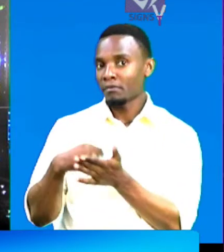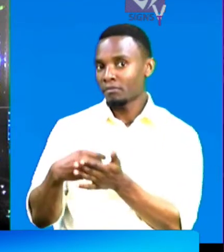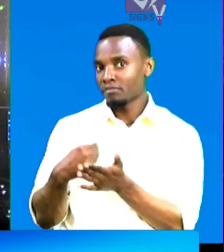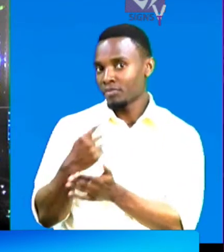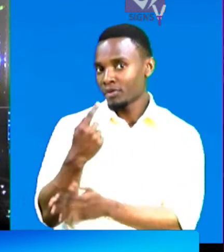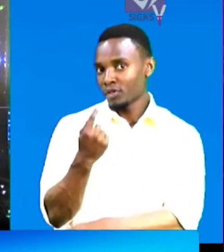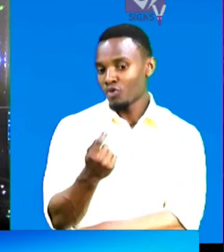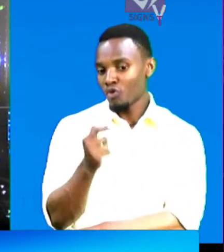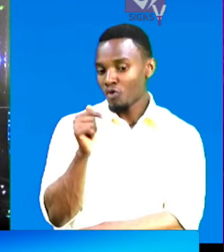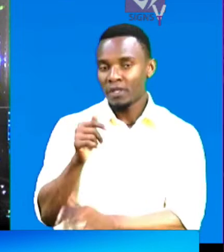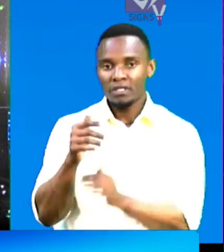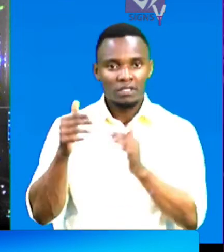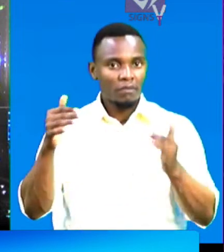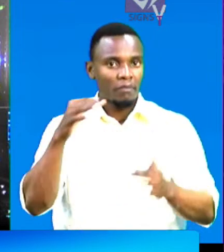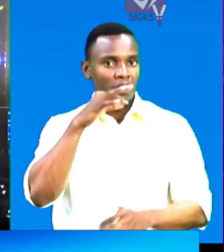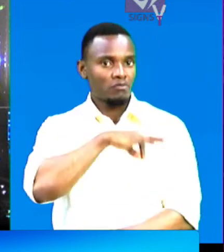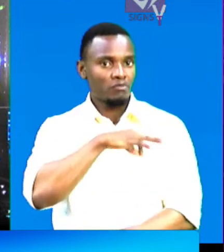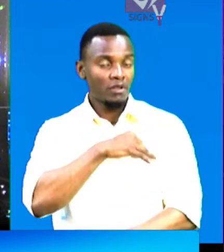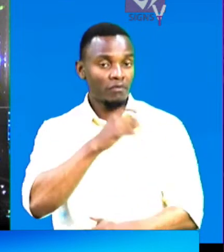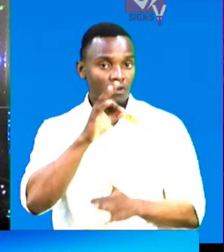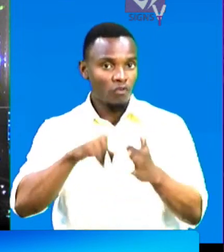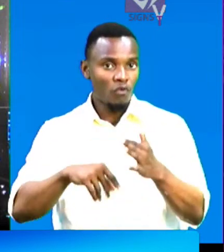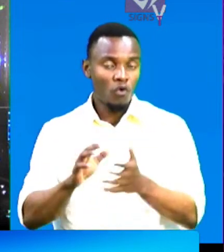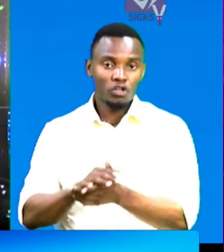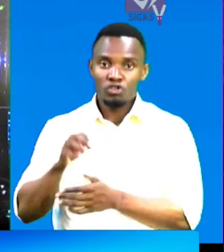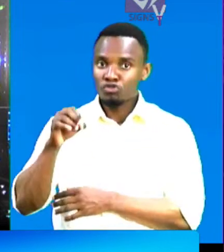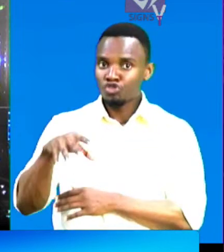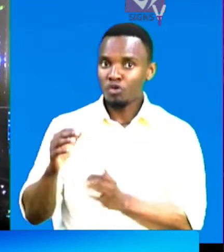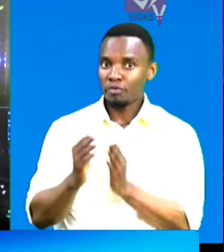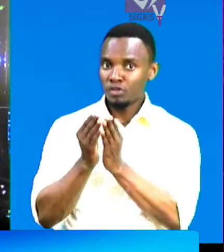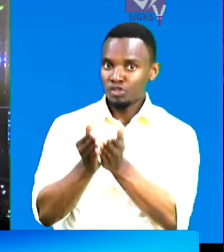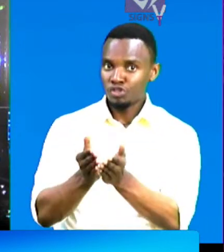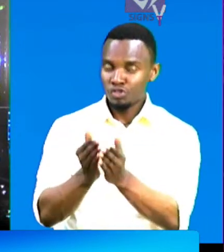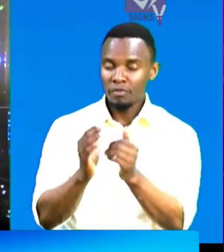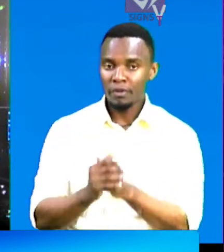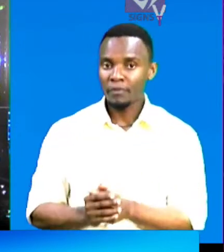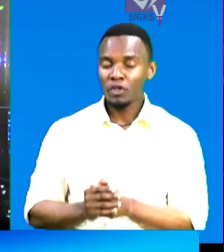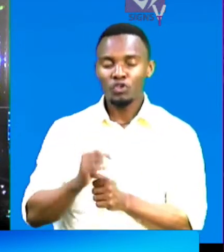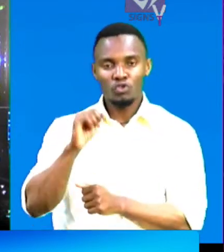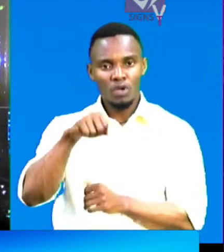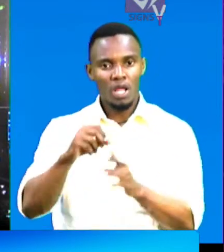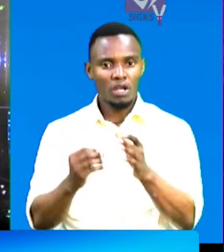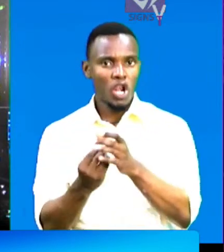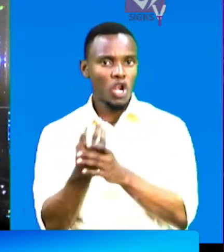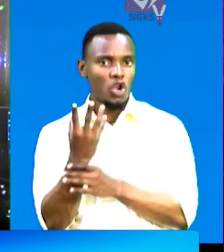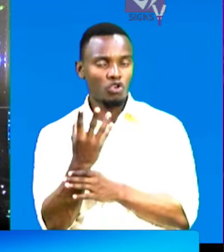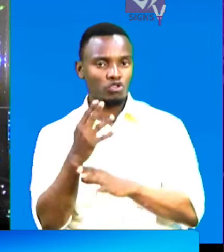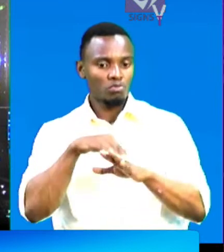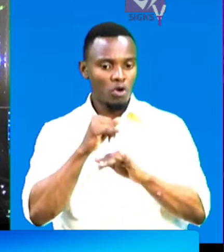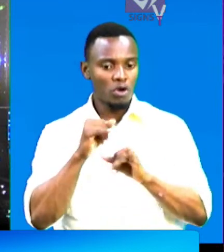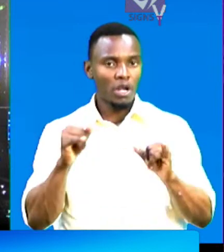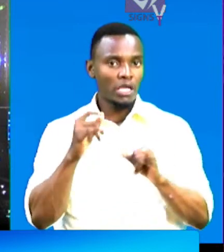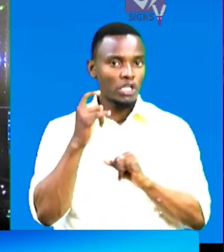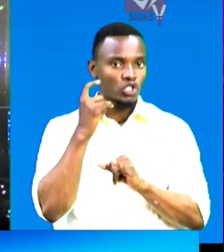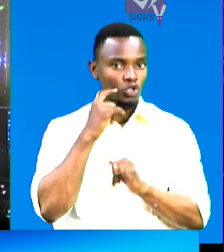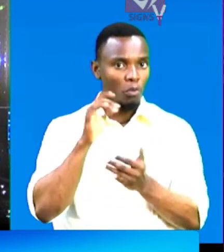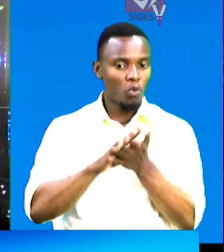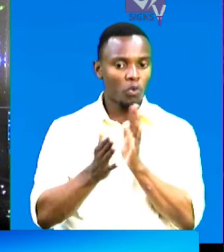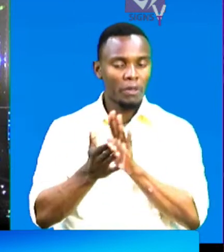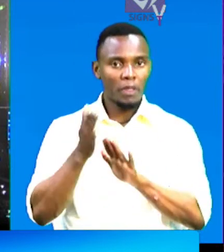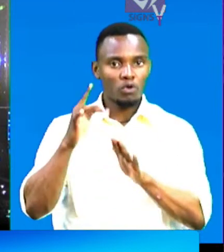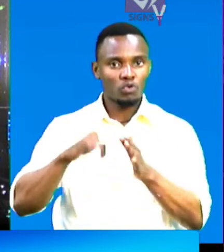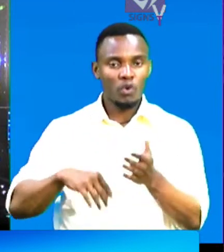the biggest benefit of drop shipping. It is possible to launch an online store